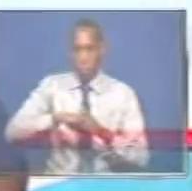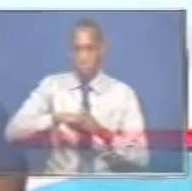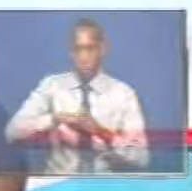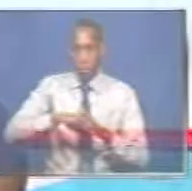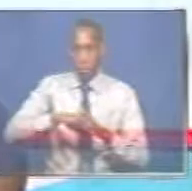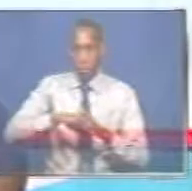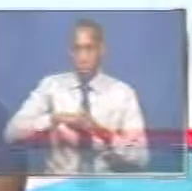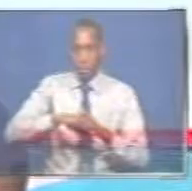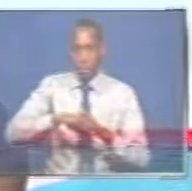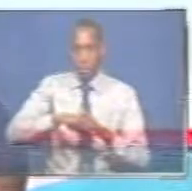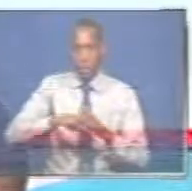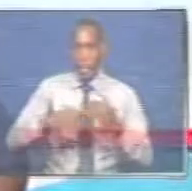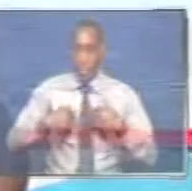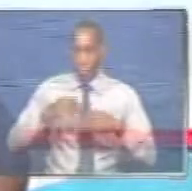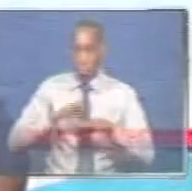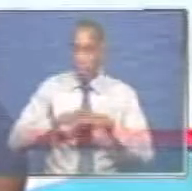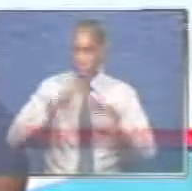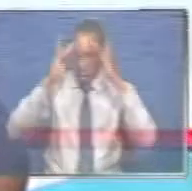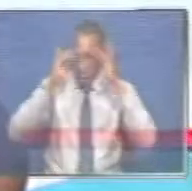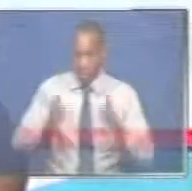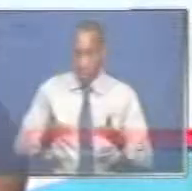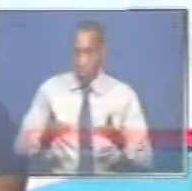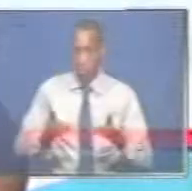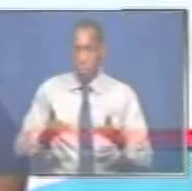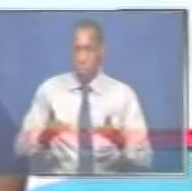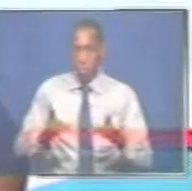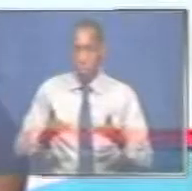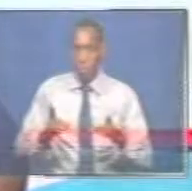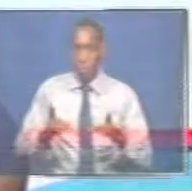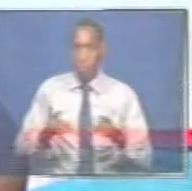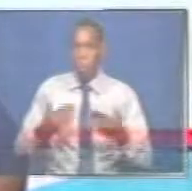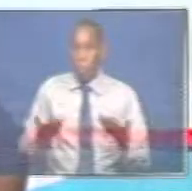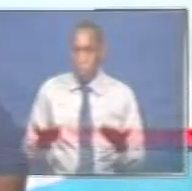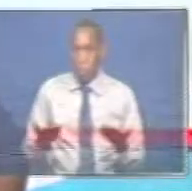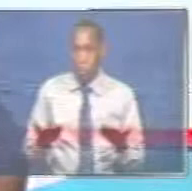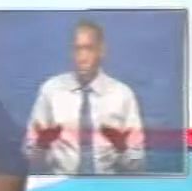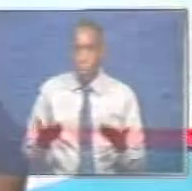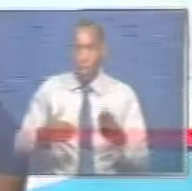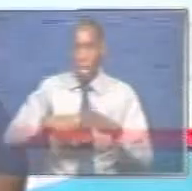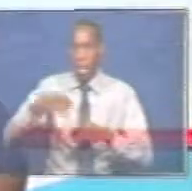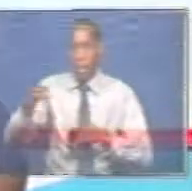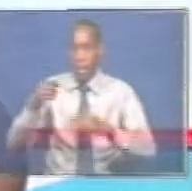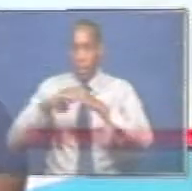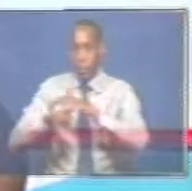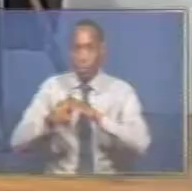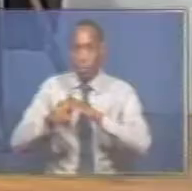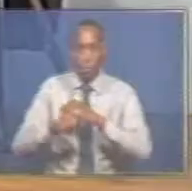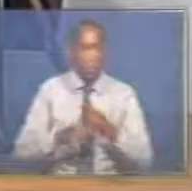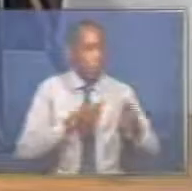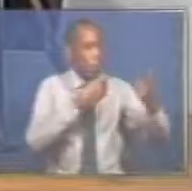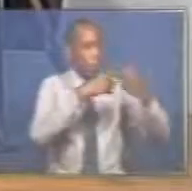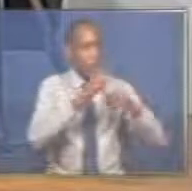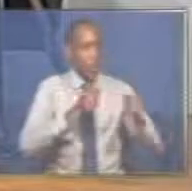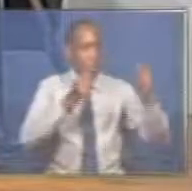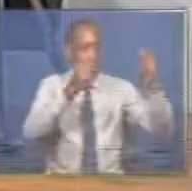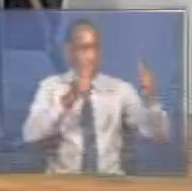the right decisions, we are going to go through, mm-hmm. In terms of away goal. But are you going to lift it? Definitely.